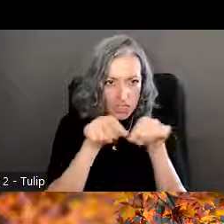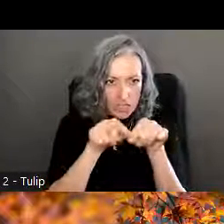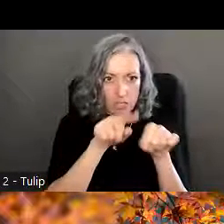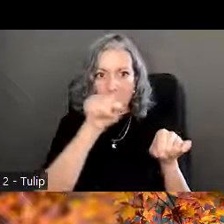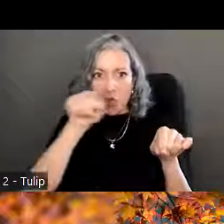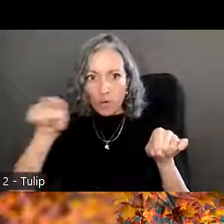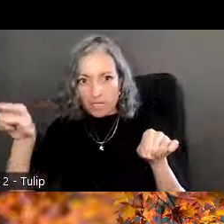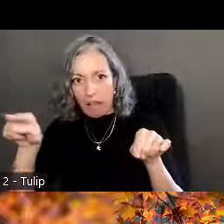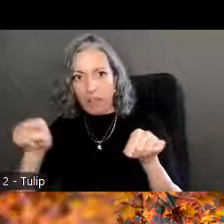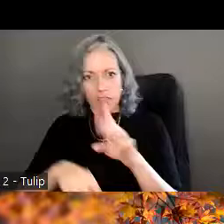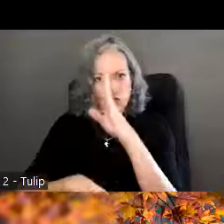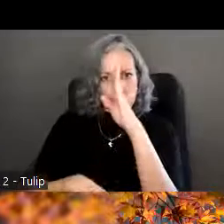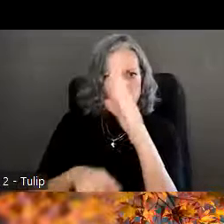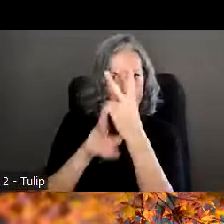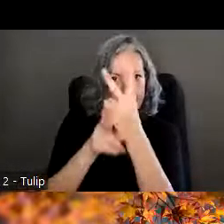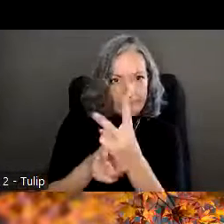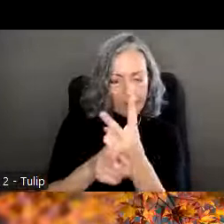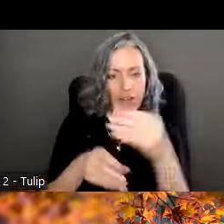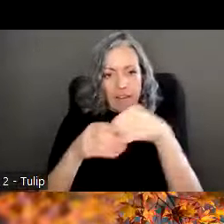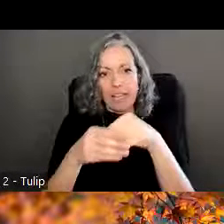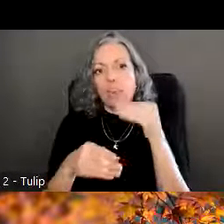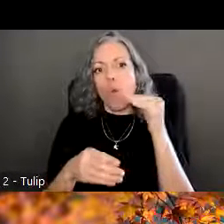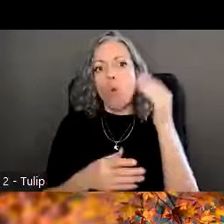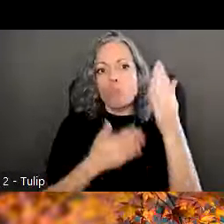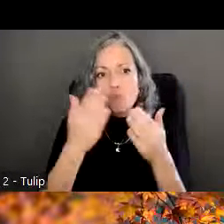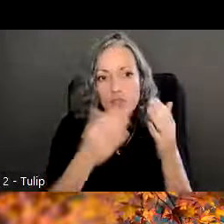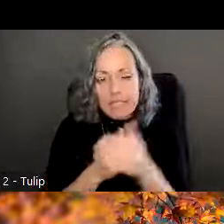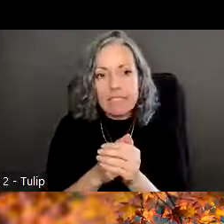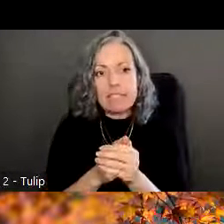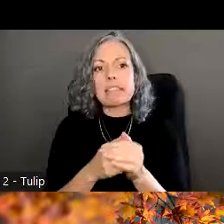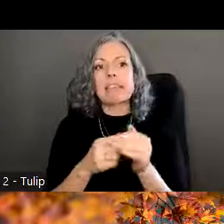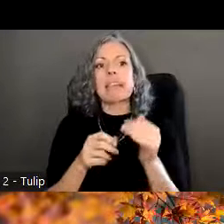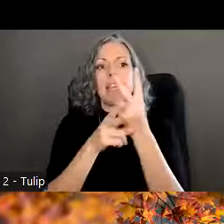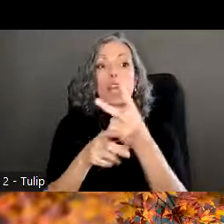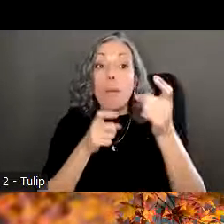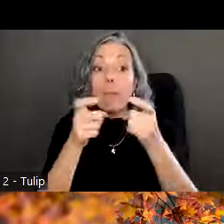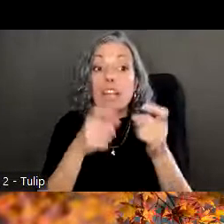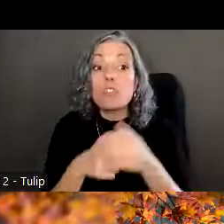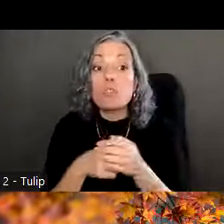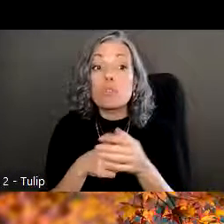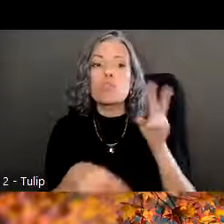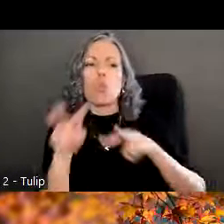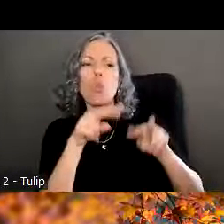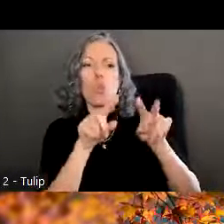to things like direct care, in-home support services, respite, and care management. So when you look at these